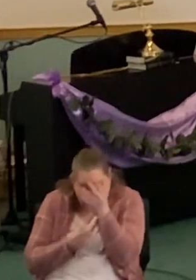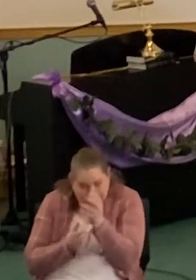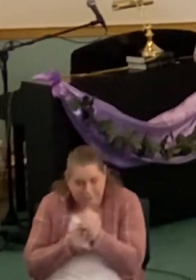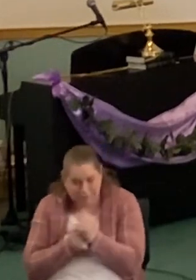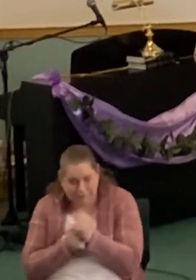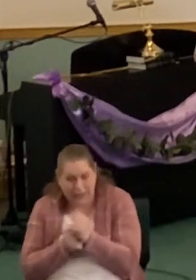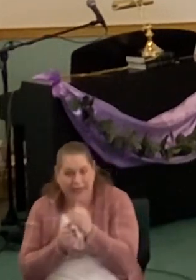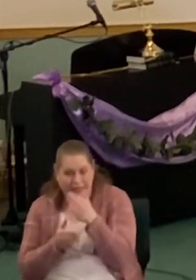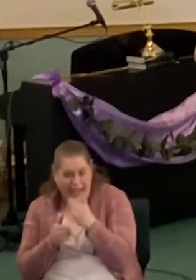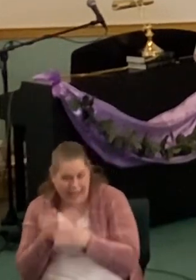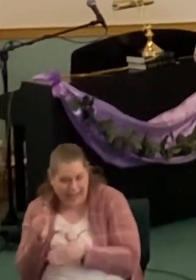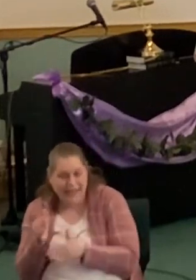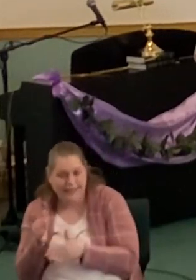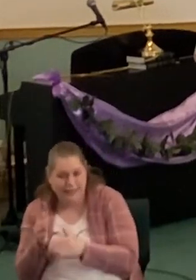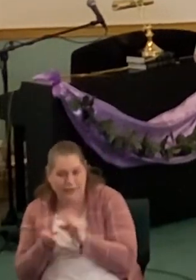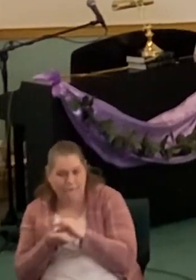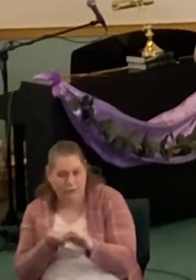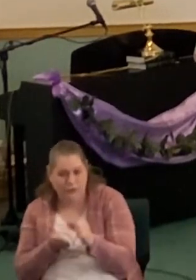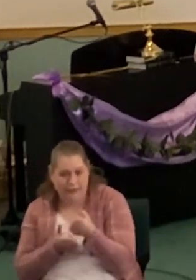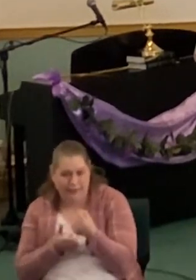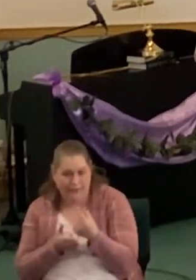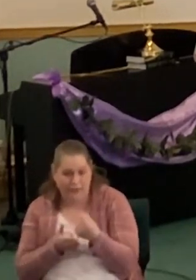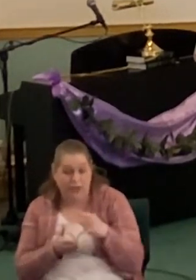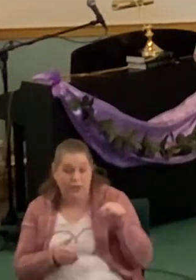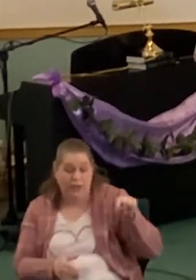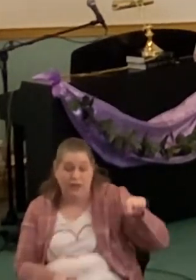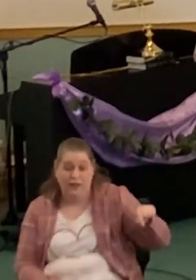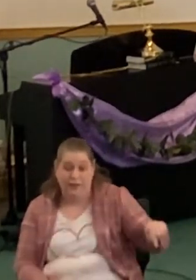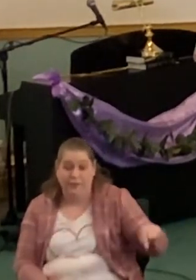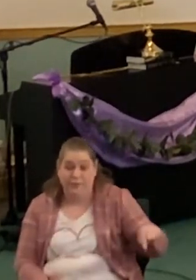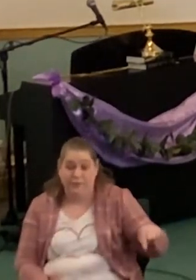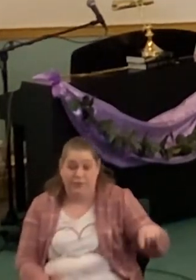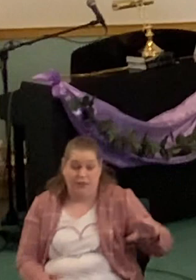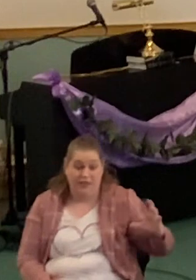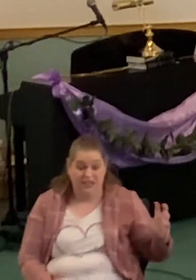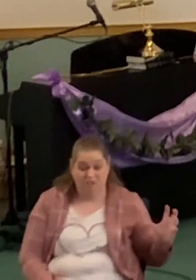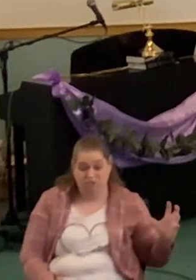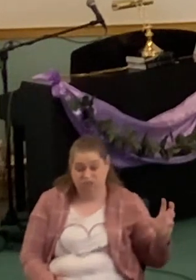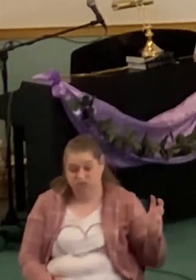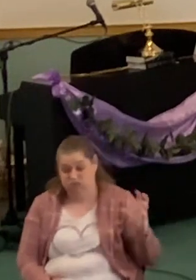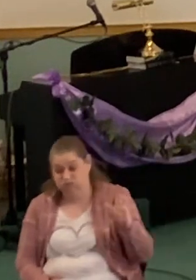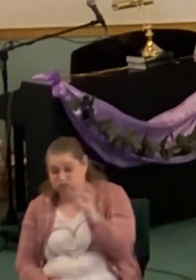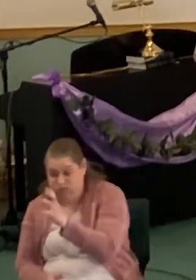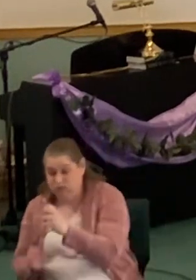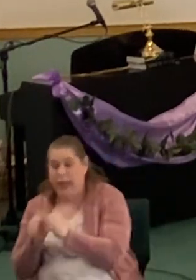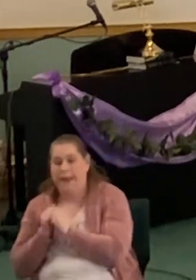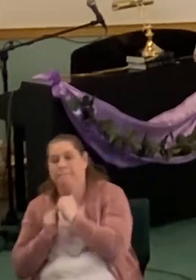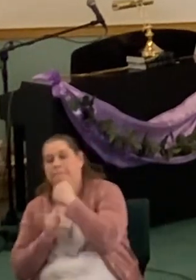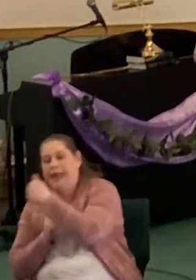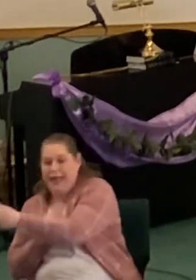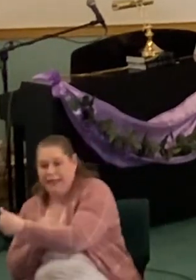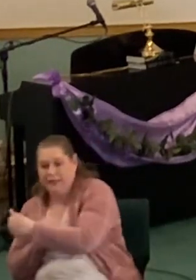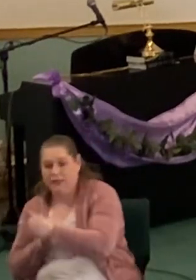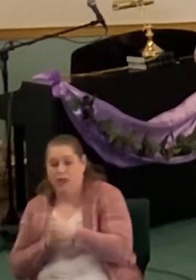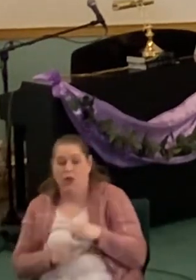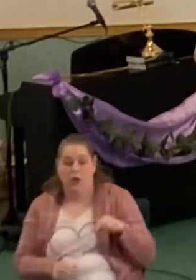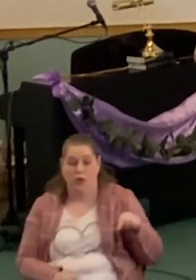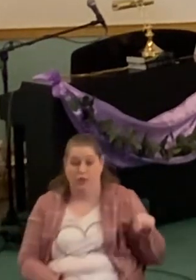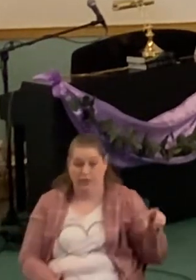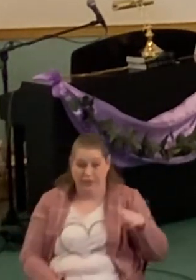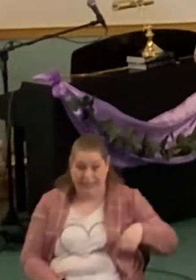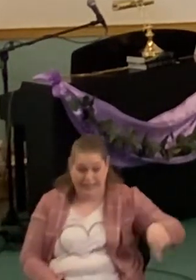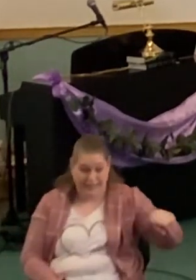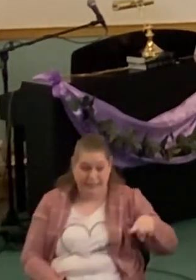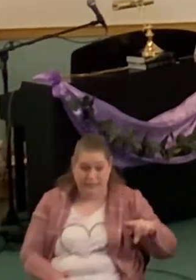11. It describes them as those whose strength is their God.